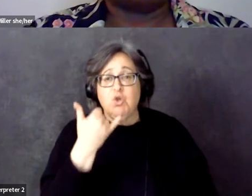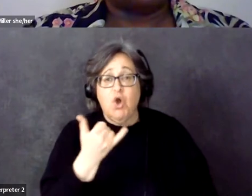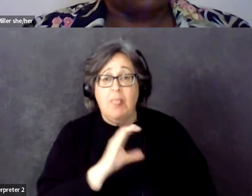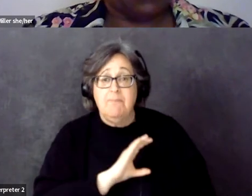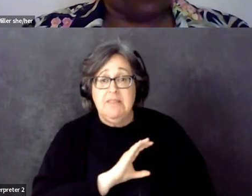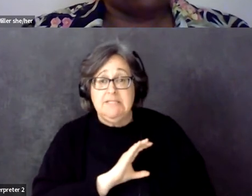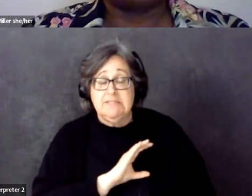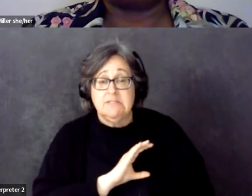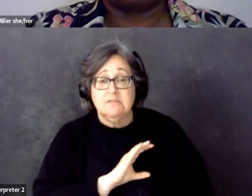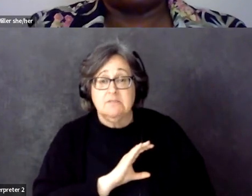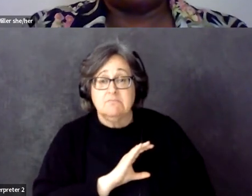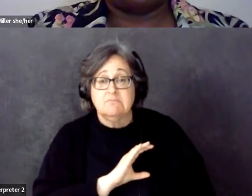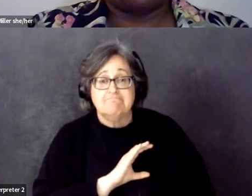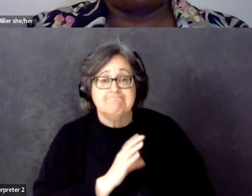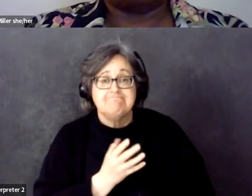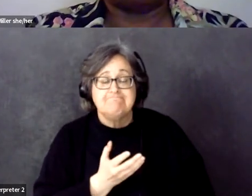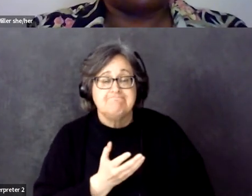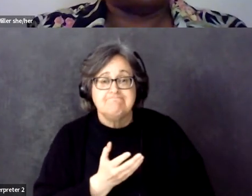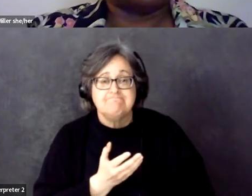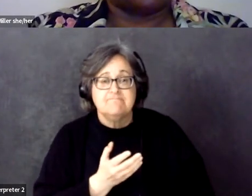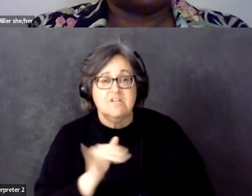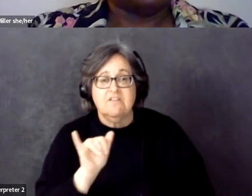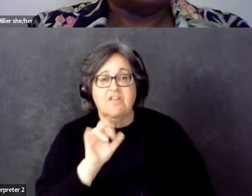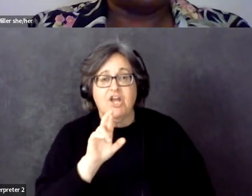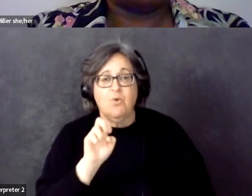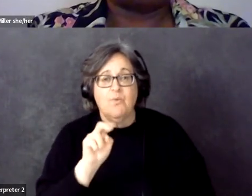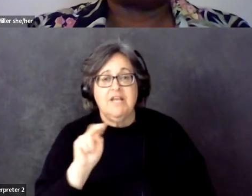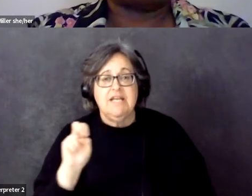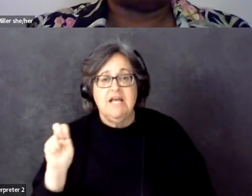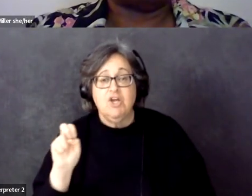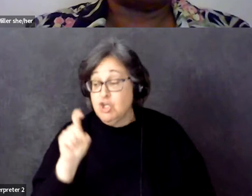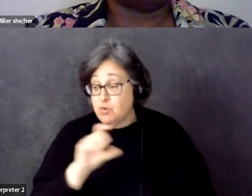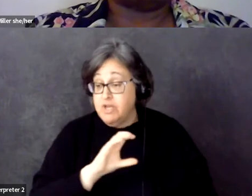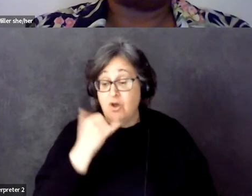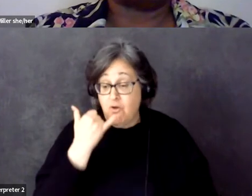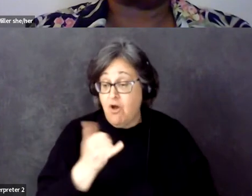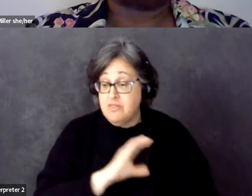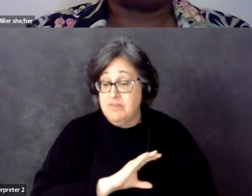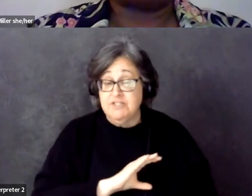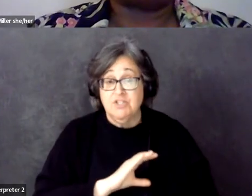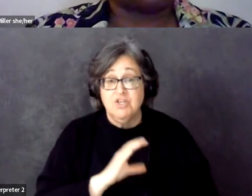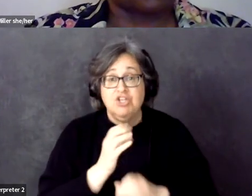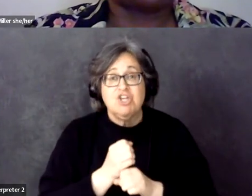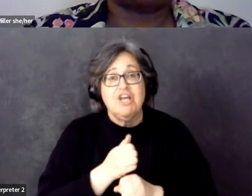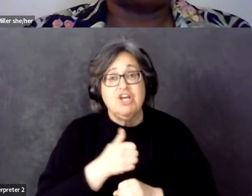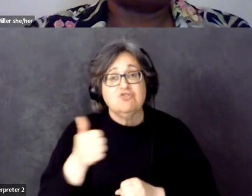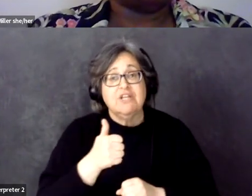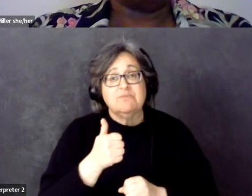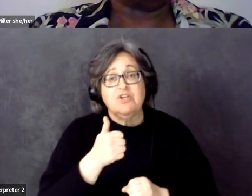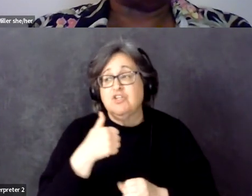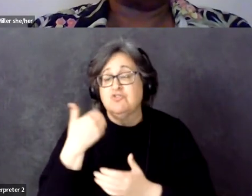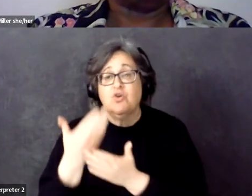police, just as Renee was saying, that you had to call the police to get transport to a